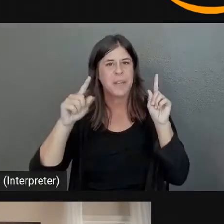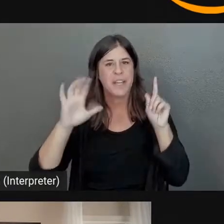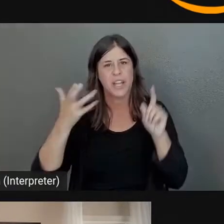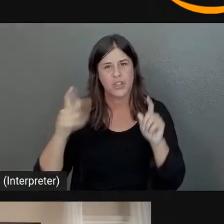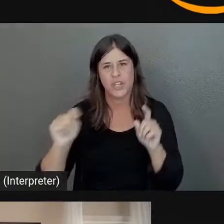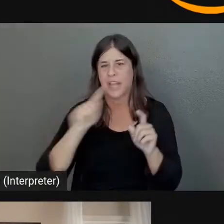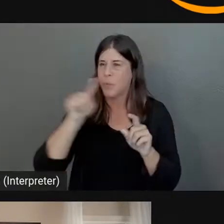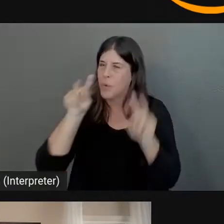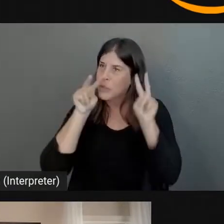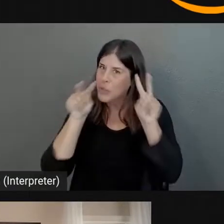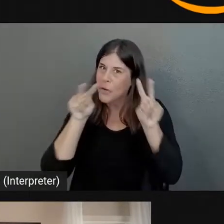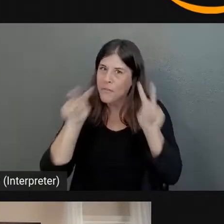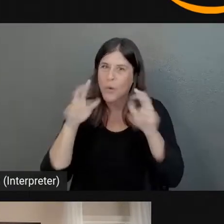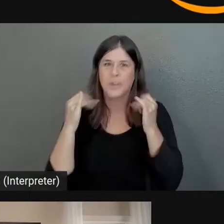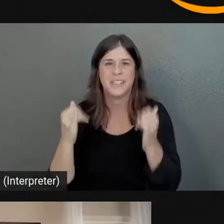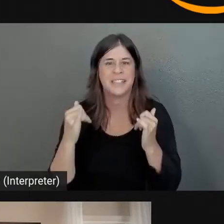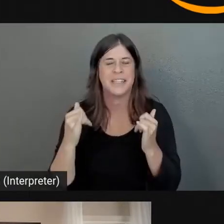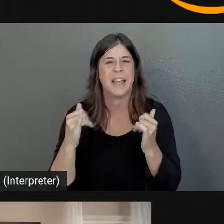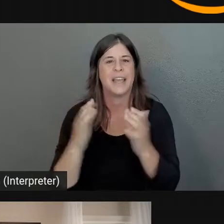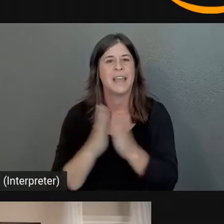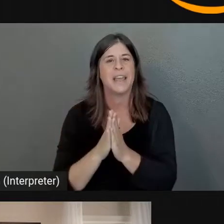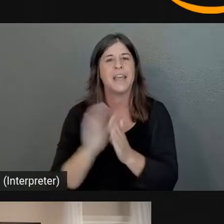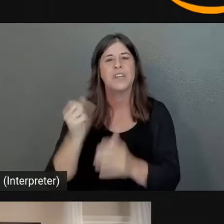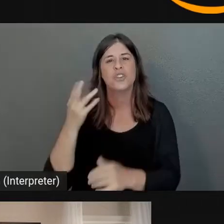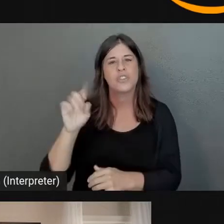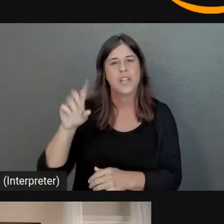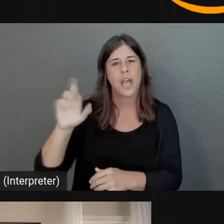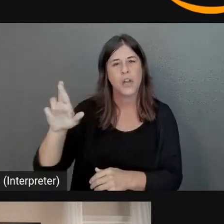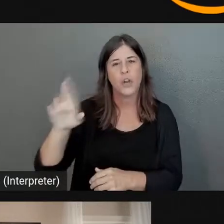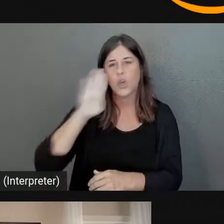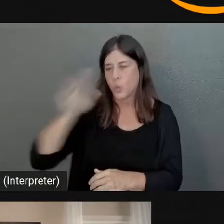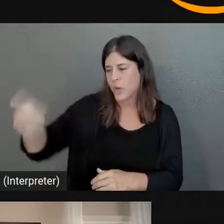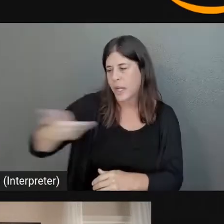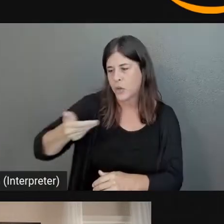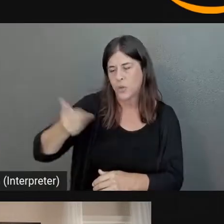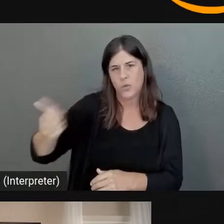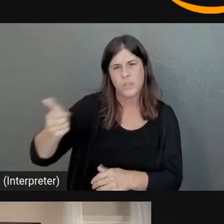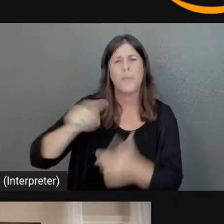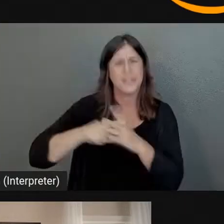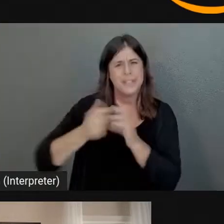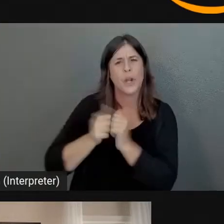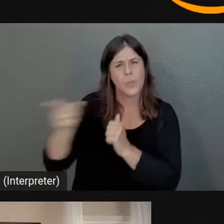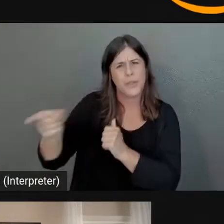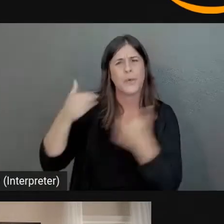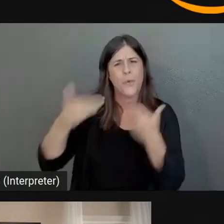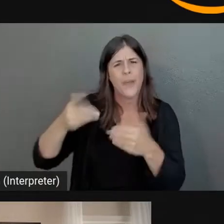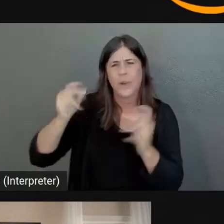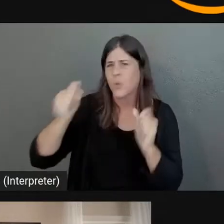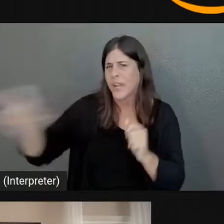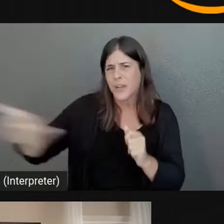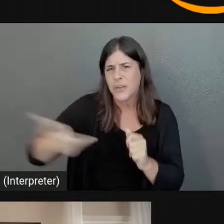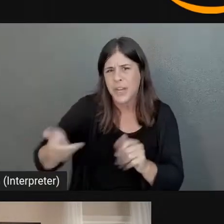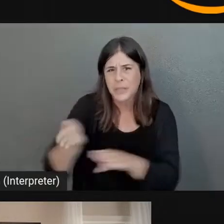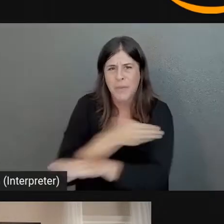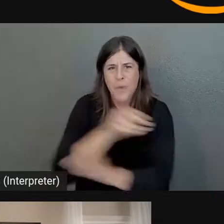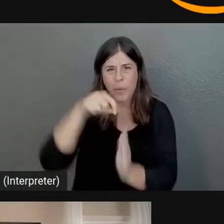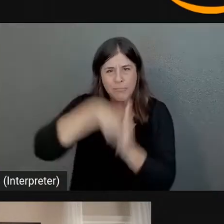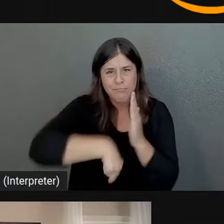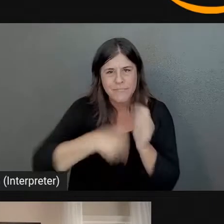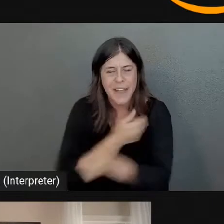looking forward to today. Schneider, you're going to introduce yourself. I think let's start with you. Do a quick introduction before we get into